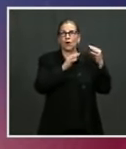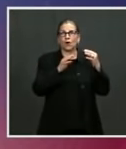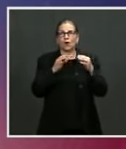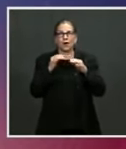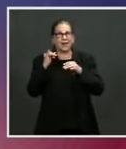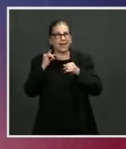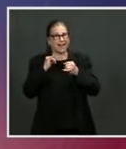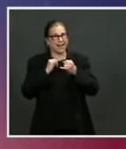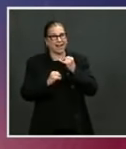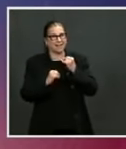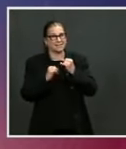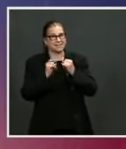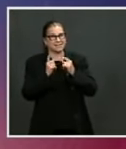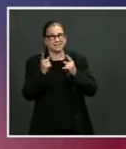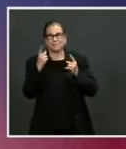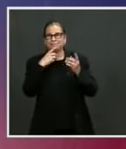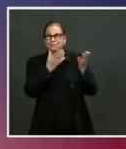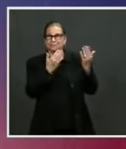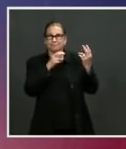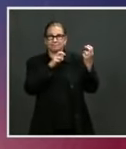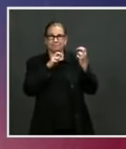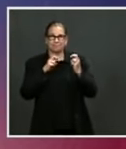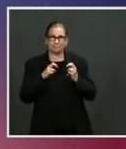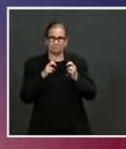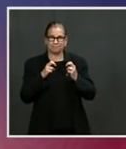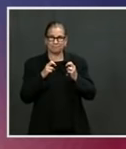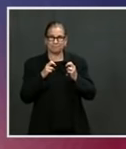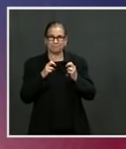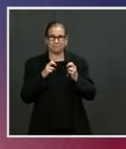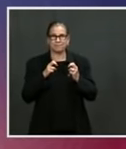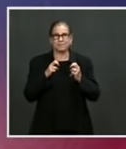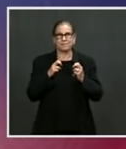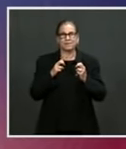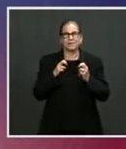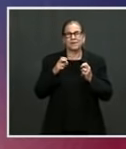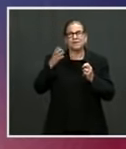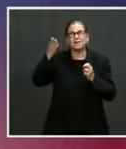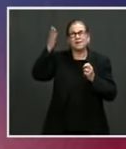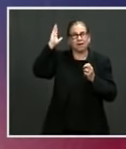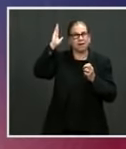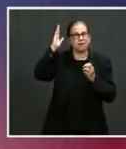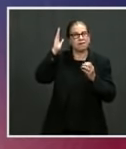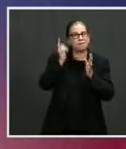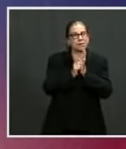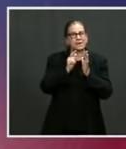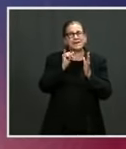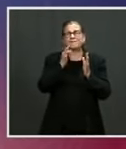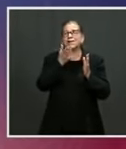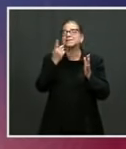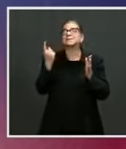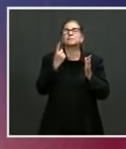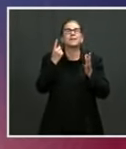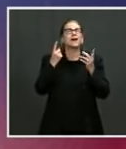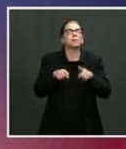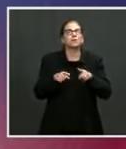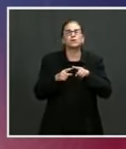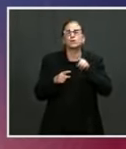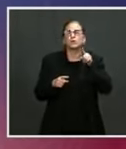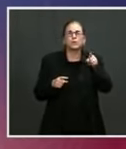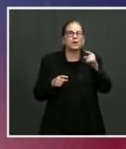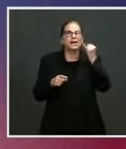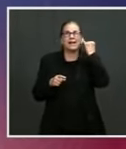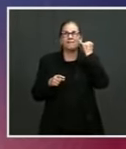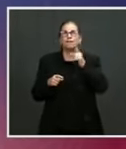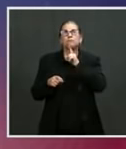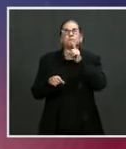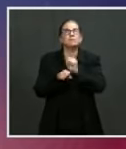said, "God forbid something happens to you, but if it does, where do you want me to bury